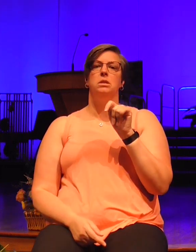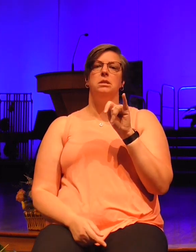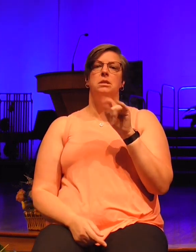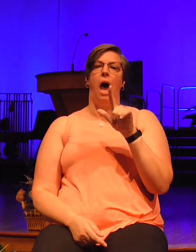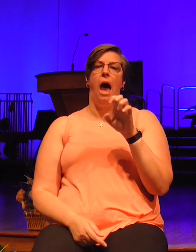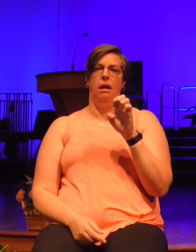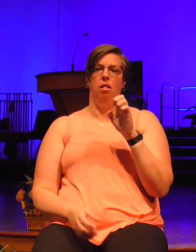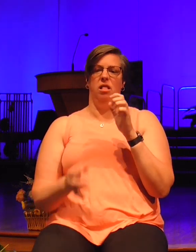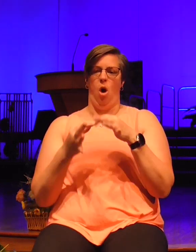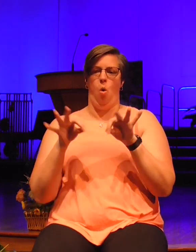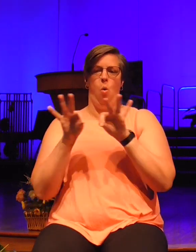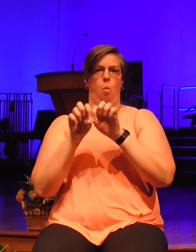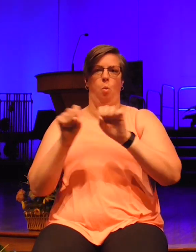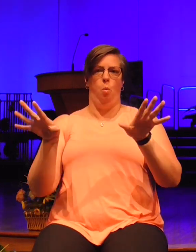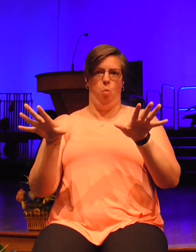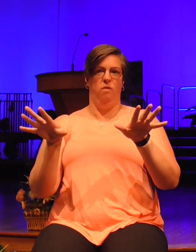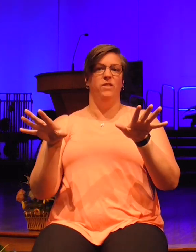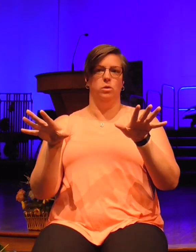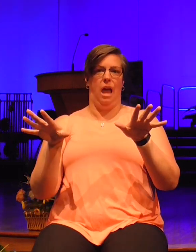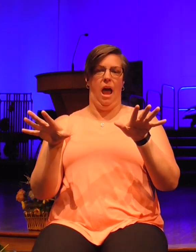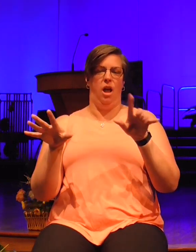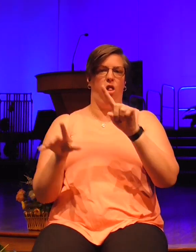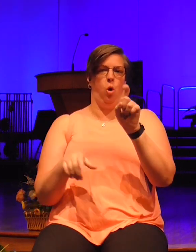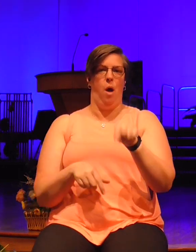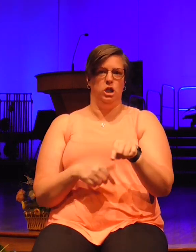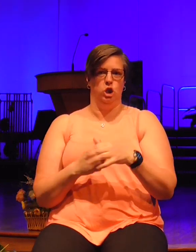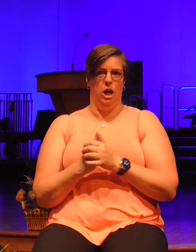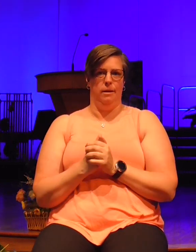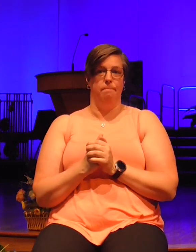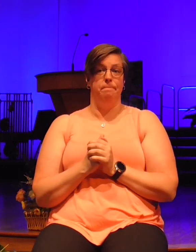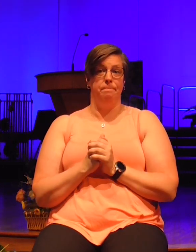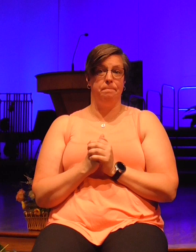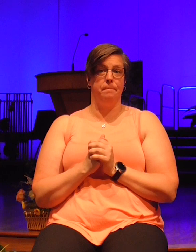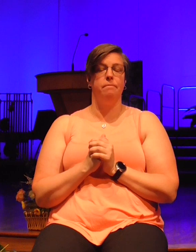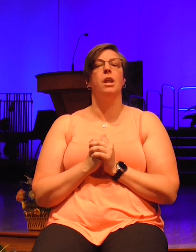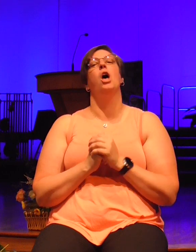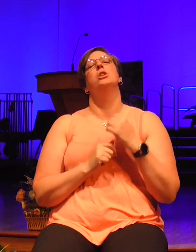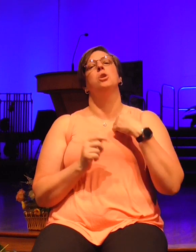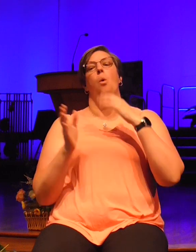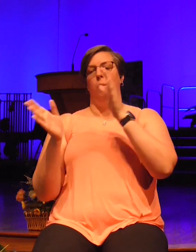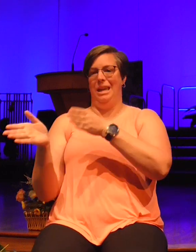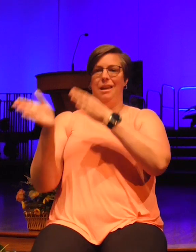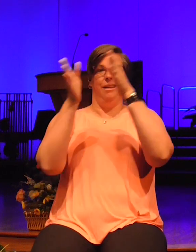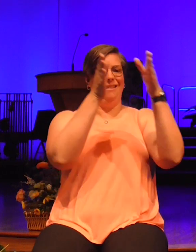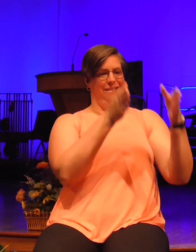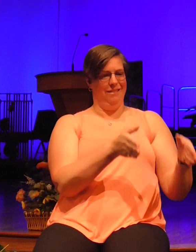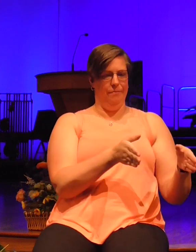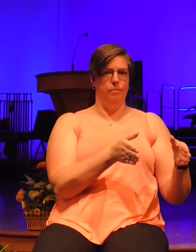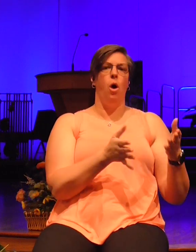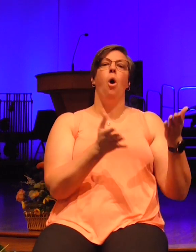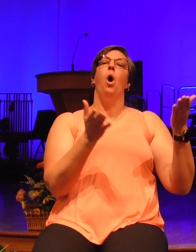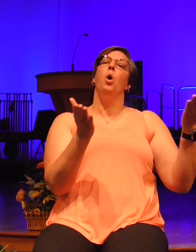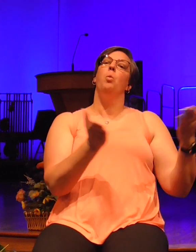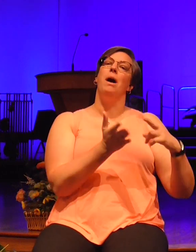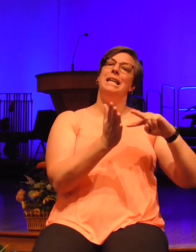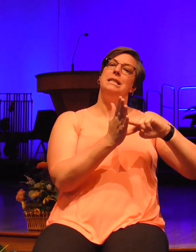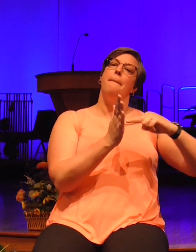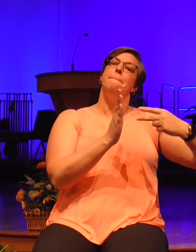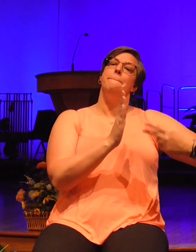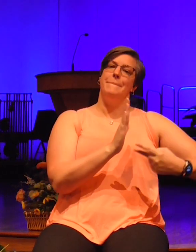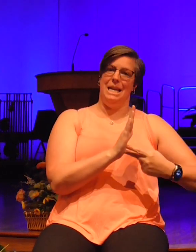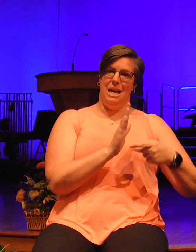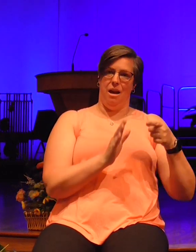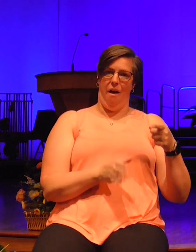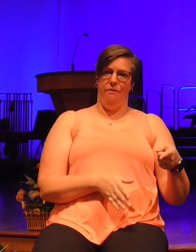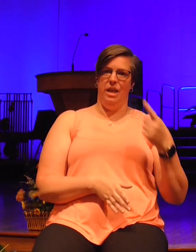And we studied a lot. They encouraged us to ask instead, what is the meaning of this for me? Which